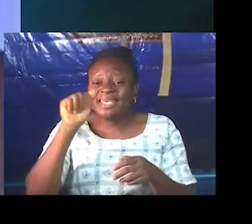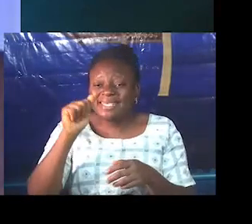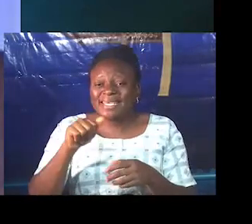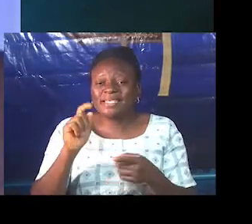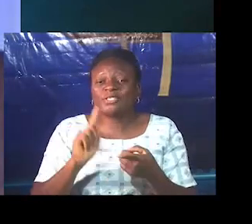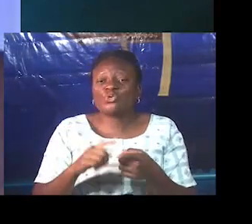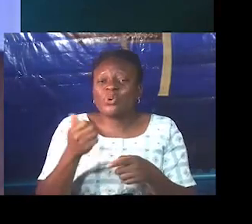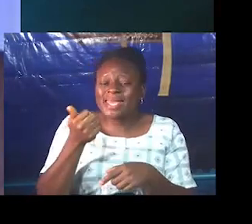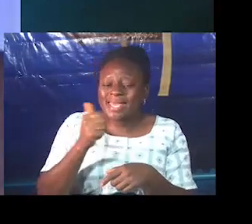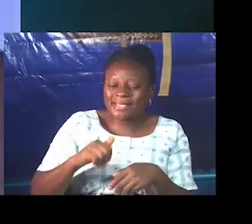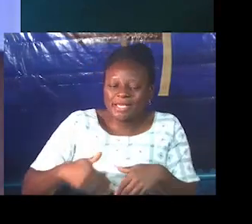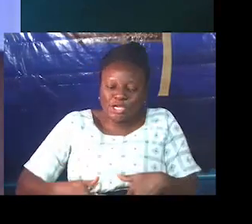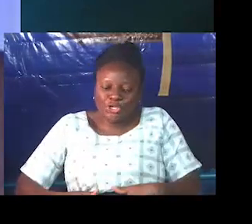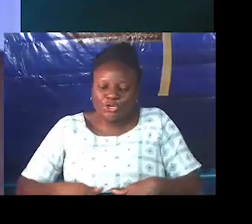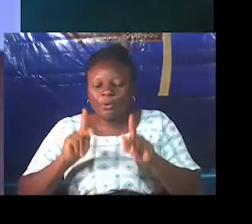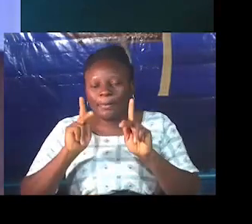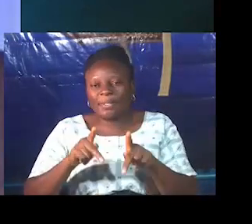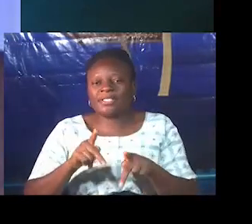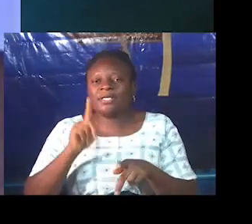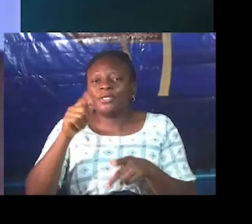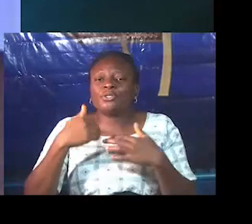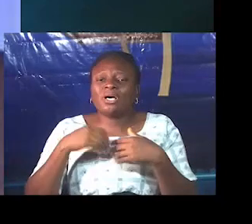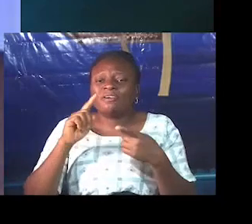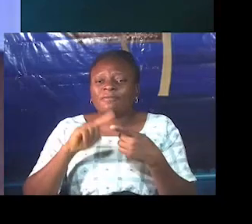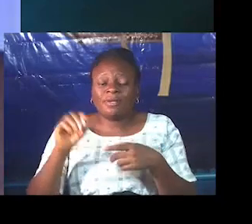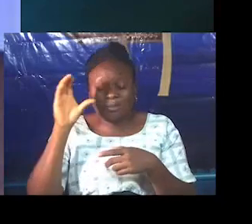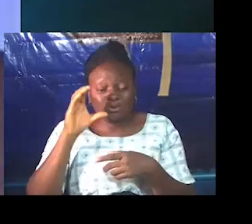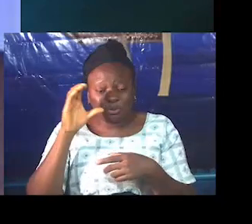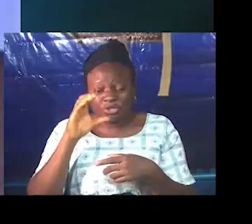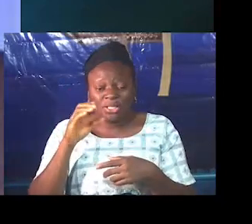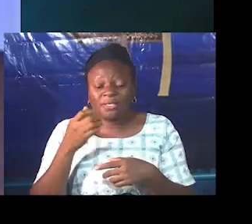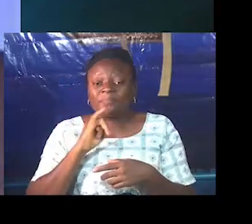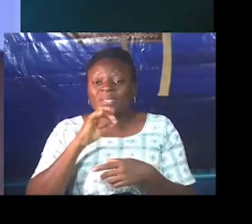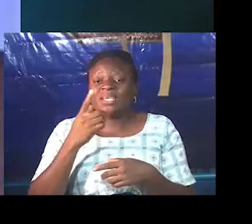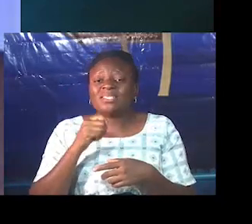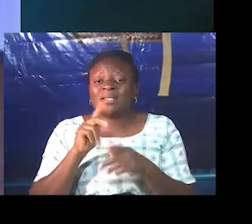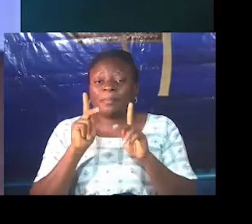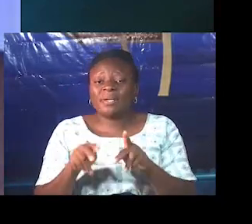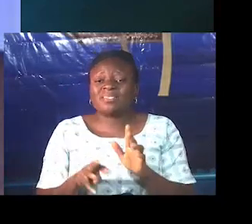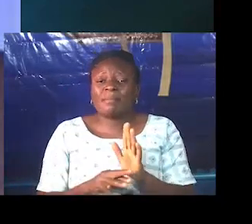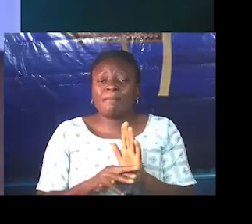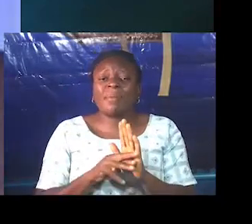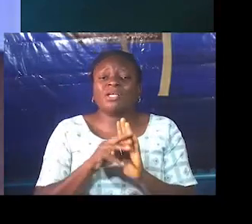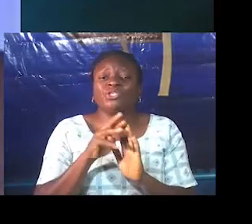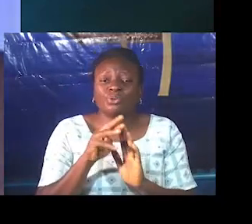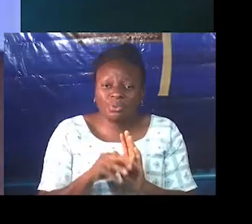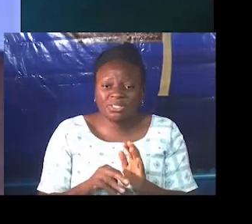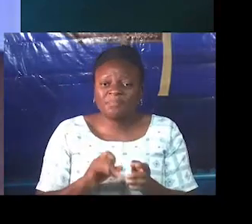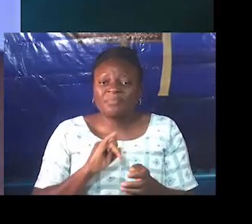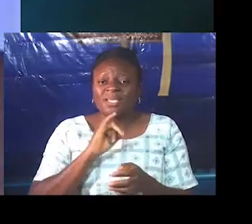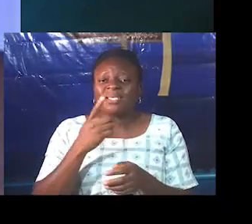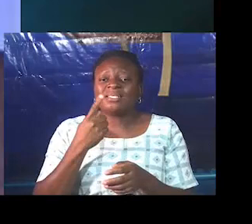your destiny in the hand of a boy that himself does not know where he's going? So marriage is not for a